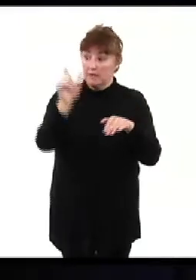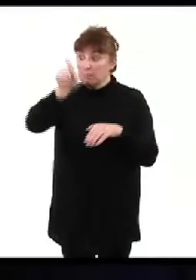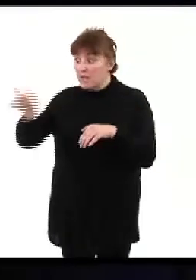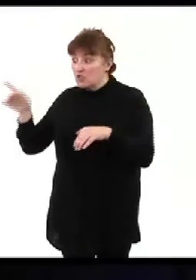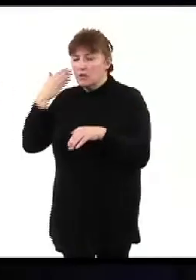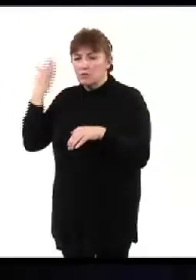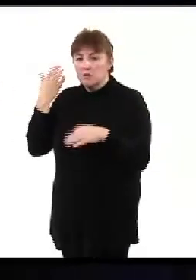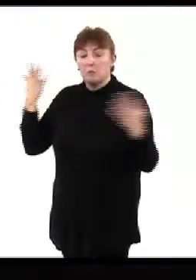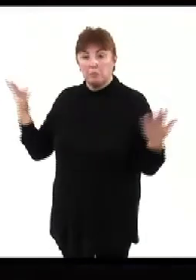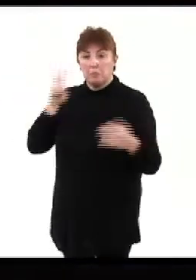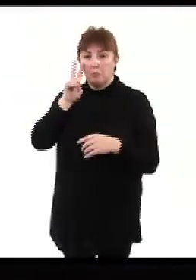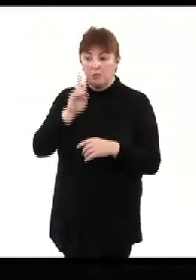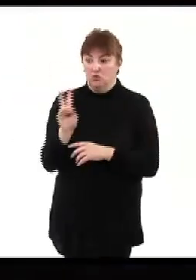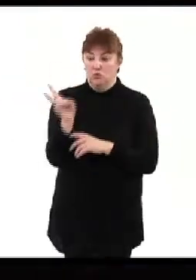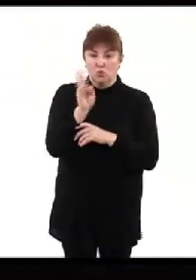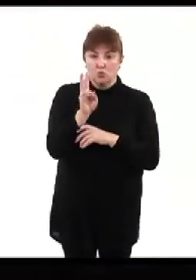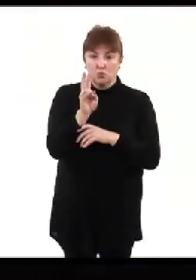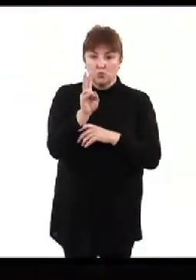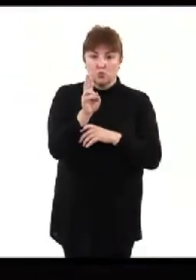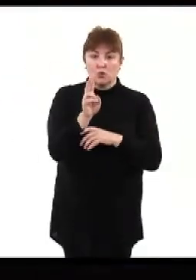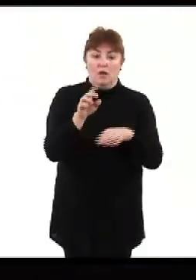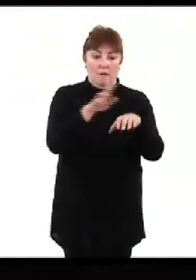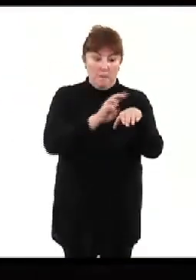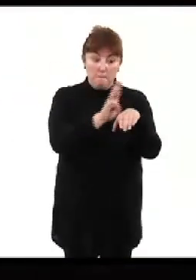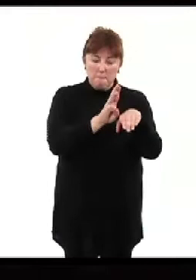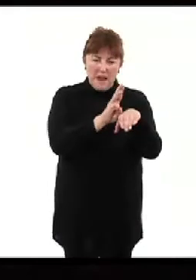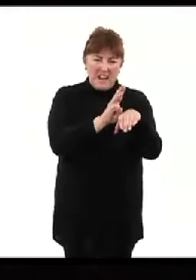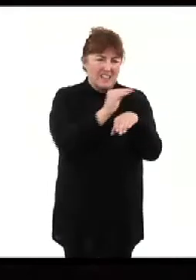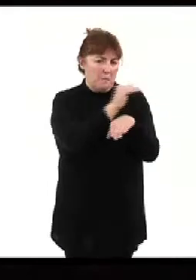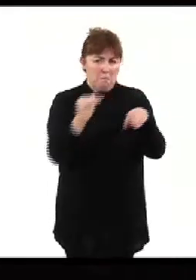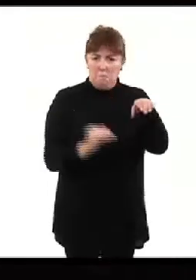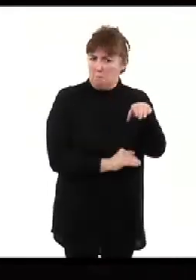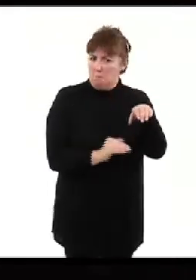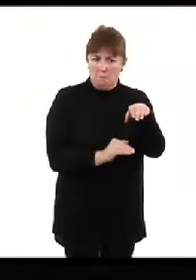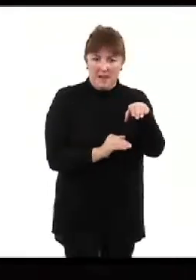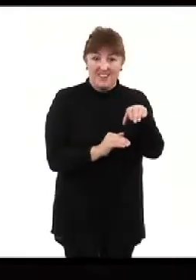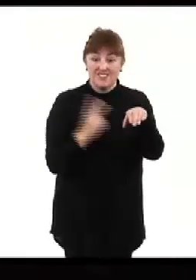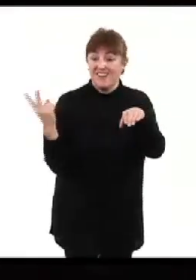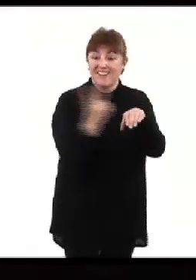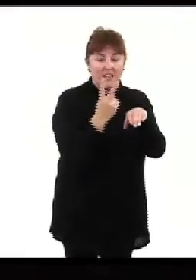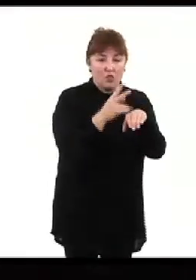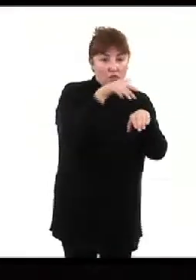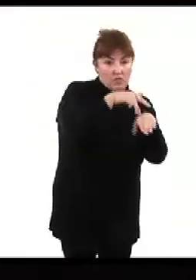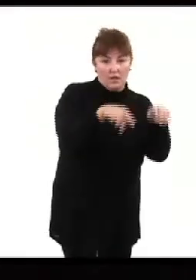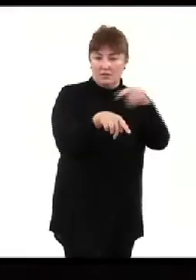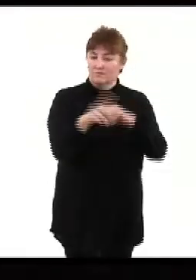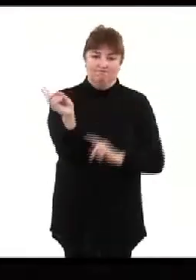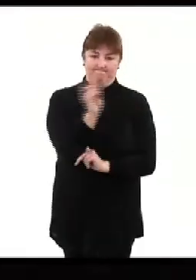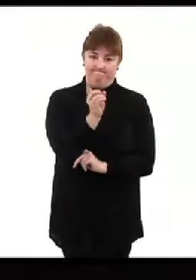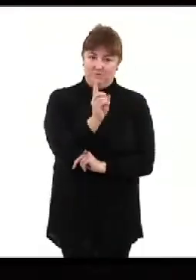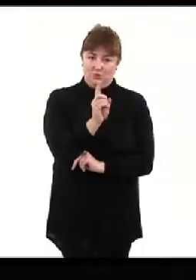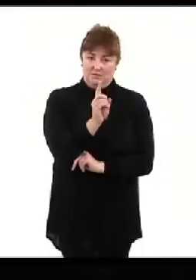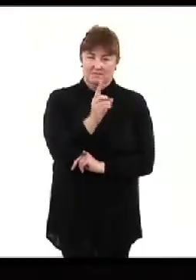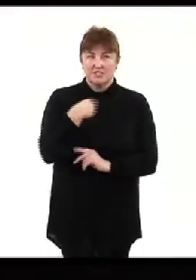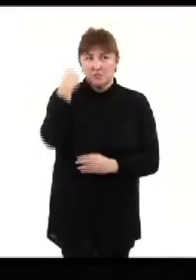we also see superior parietal activation, but it's much less, and it's not bilateral. We think what's going